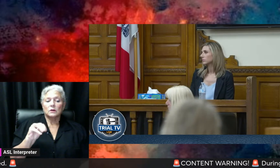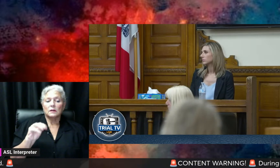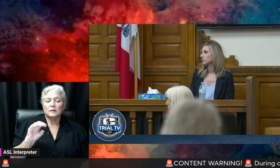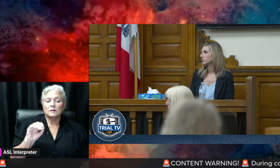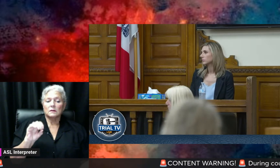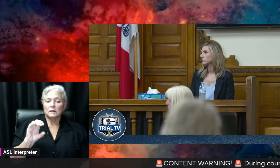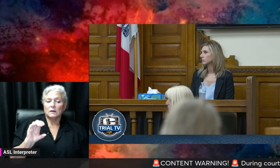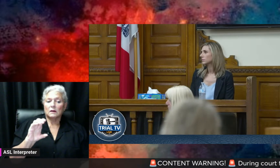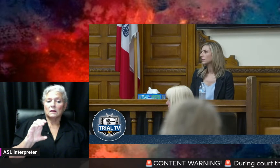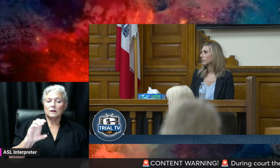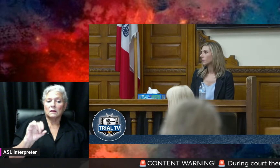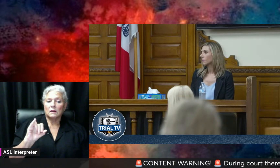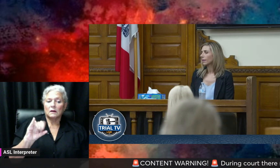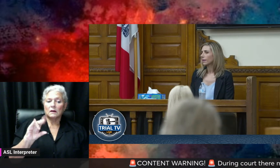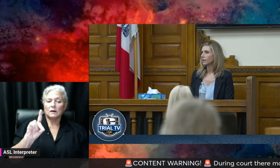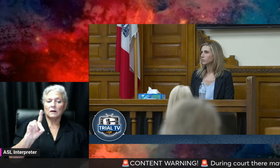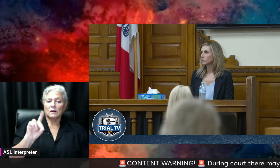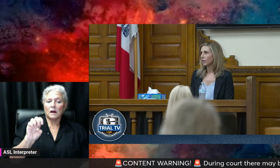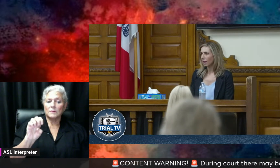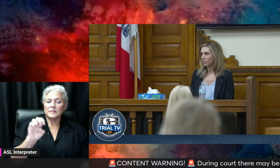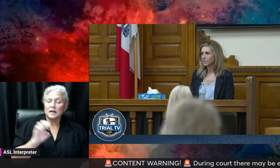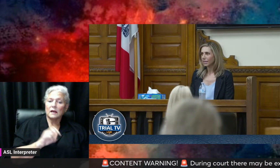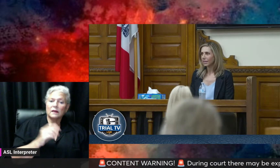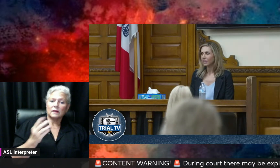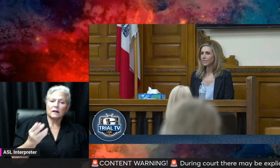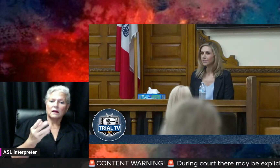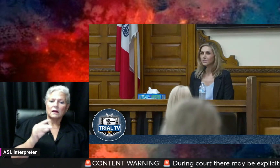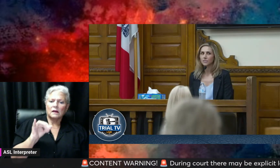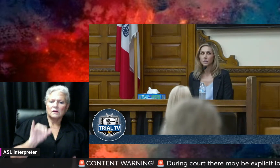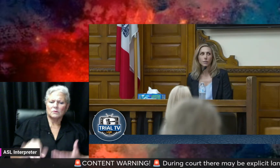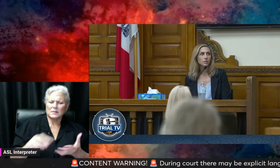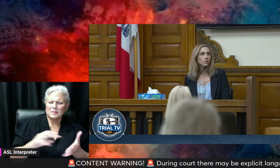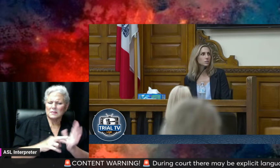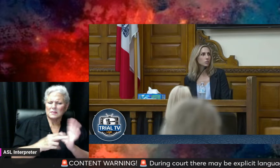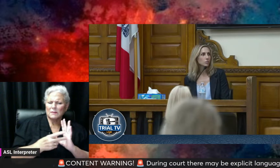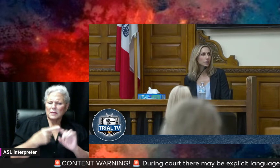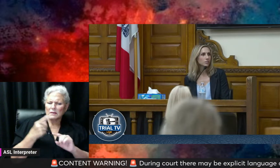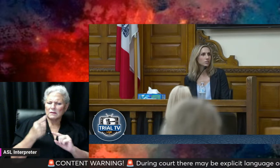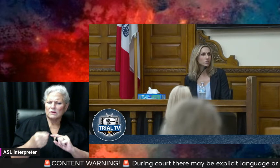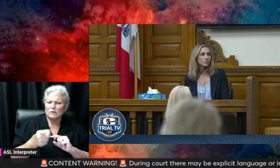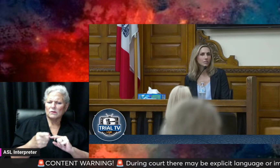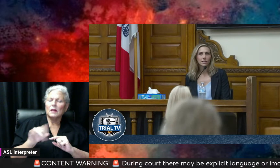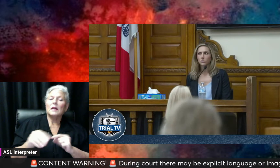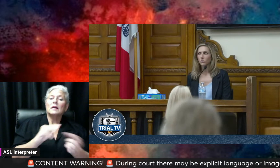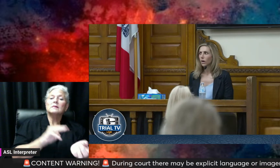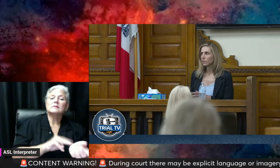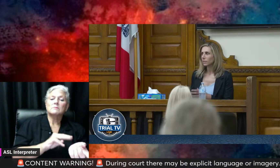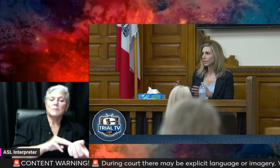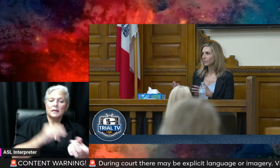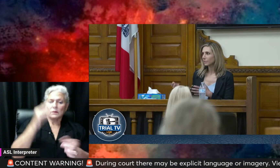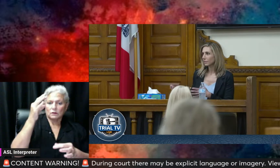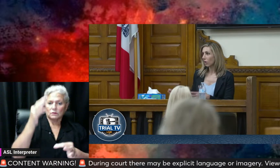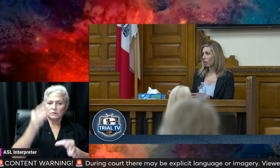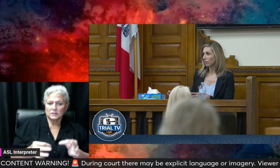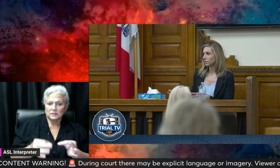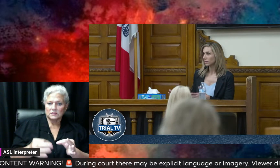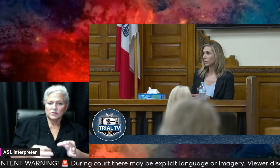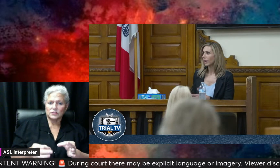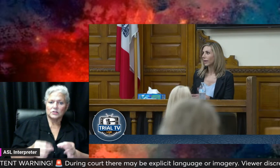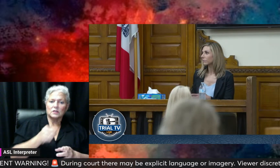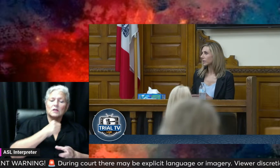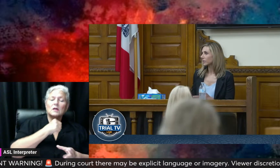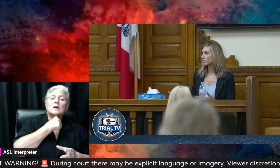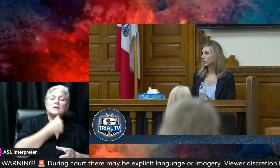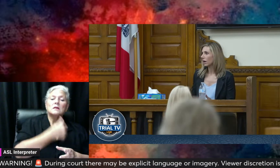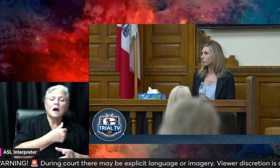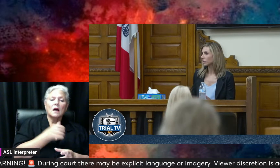specifically, what does that mean to you? Homicide is a medical determination. So unlike cause,